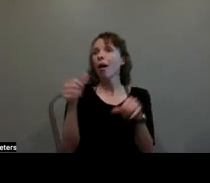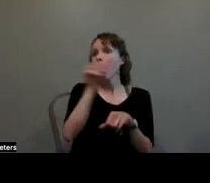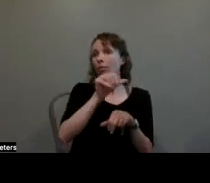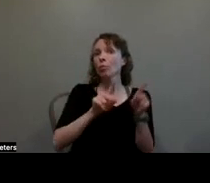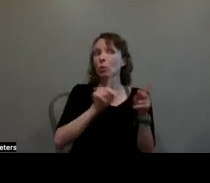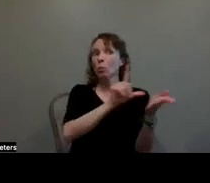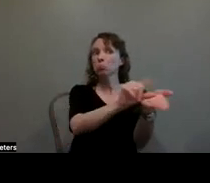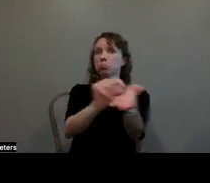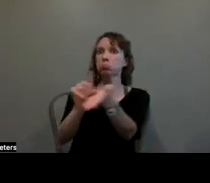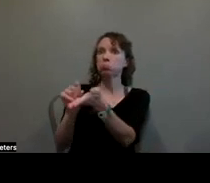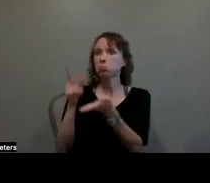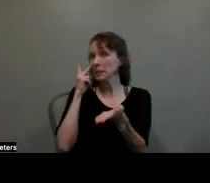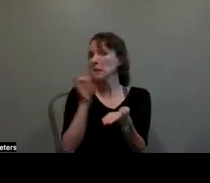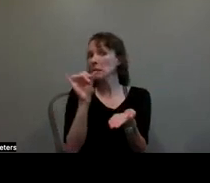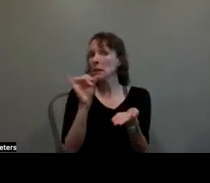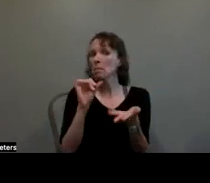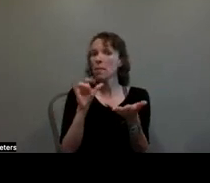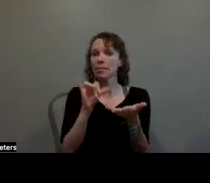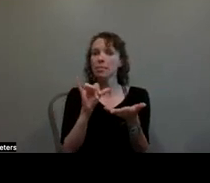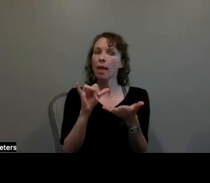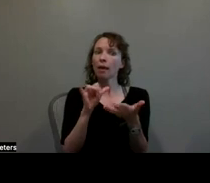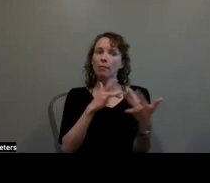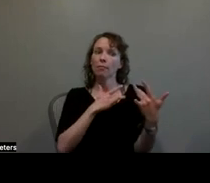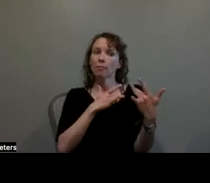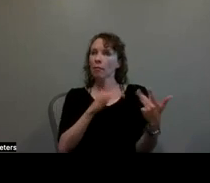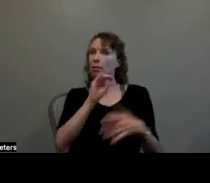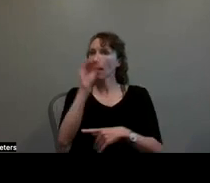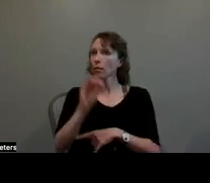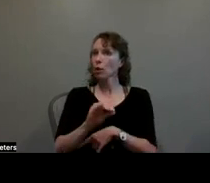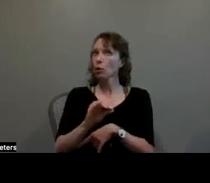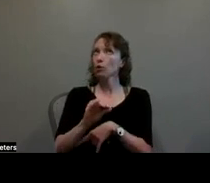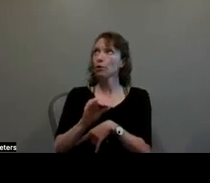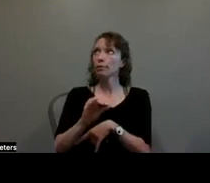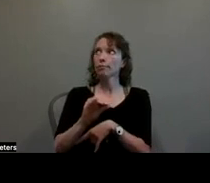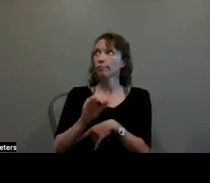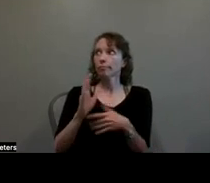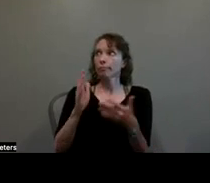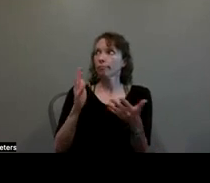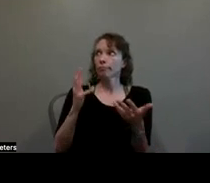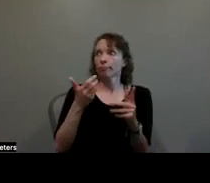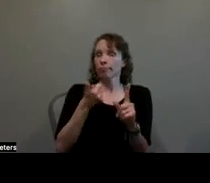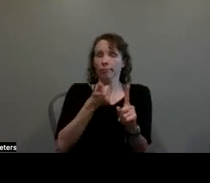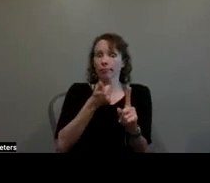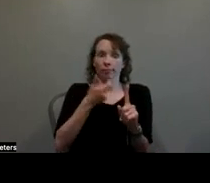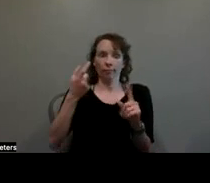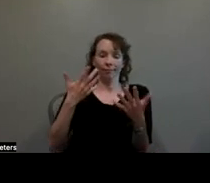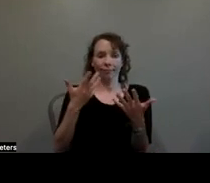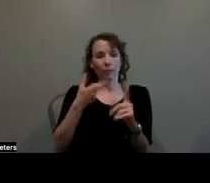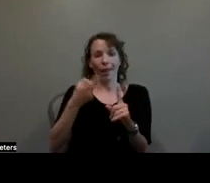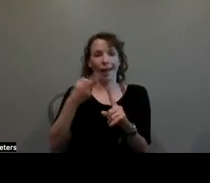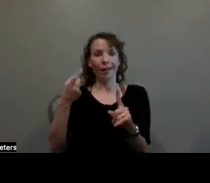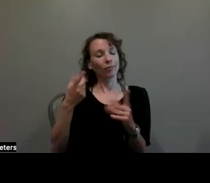that these likelihoods are just automatically, or I mean,